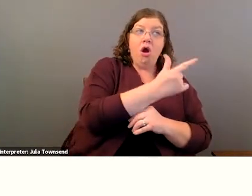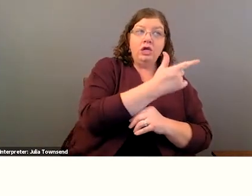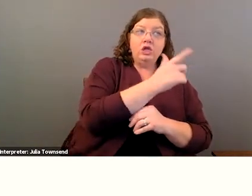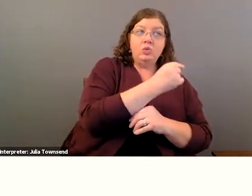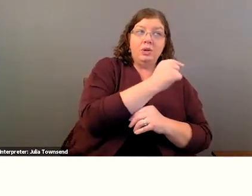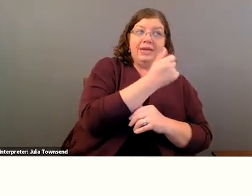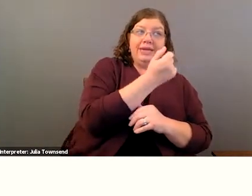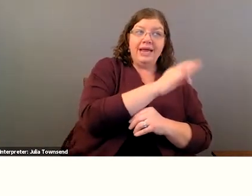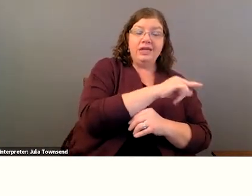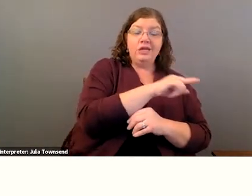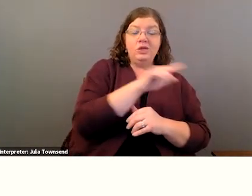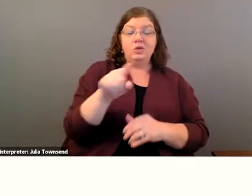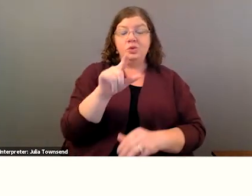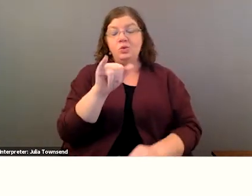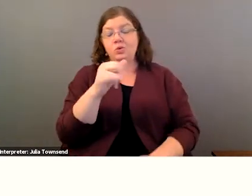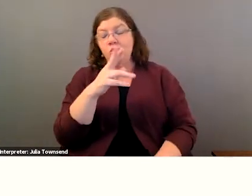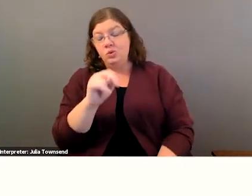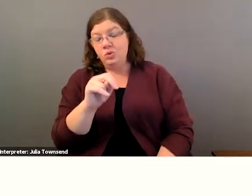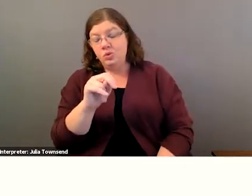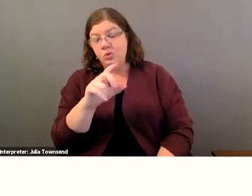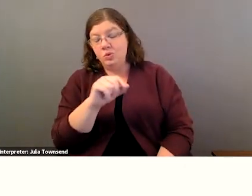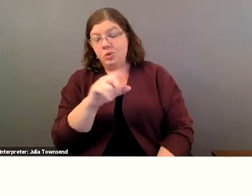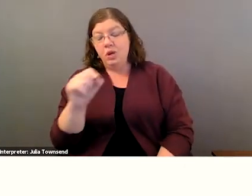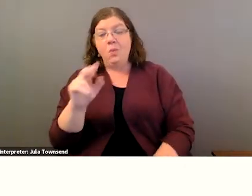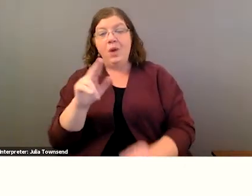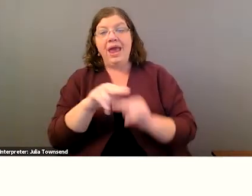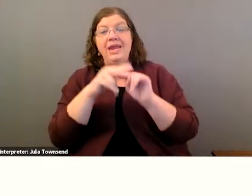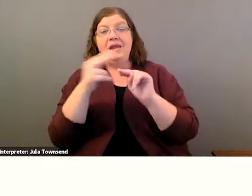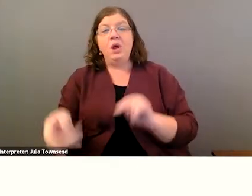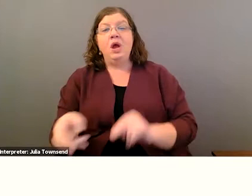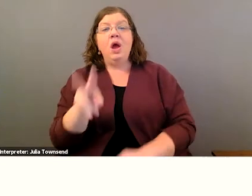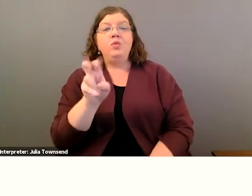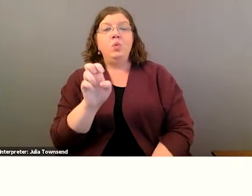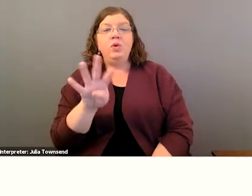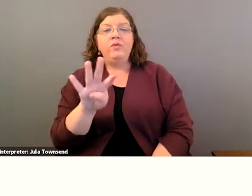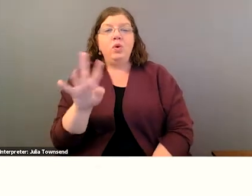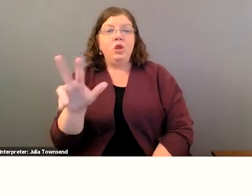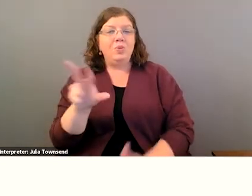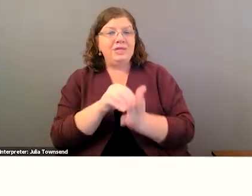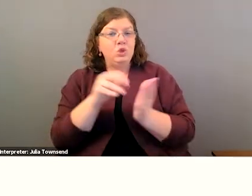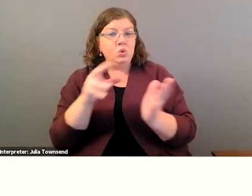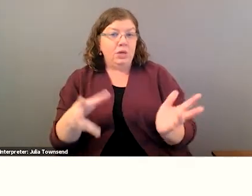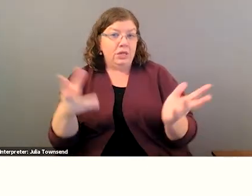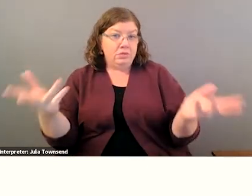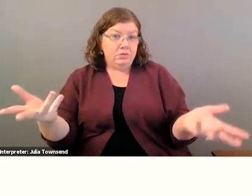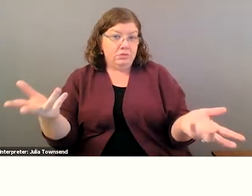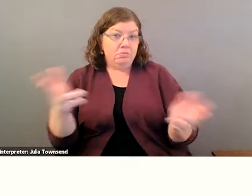had a decrease of 243 students.